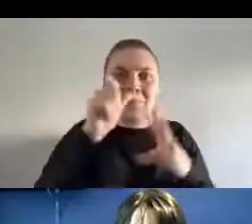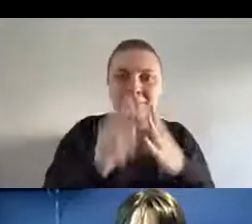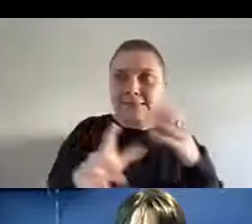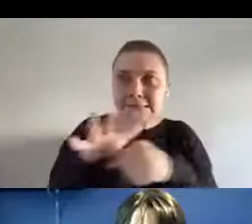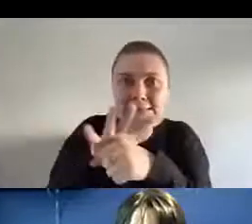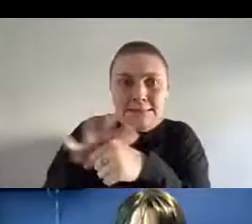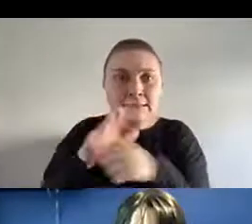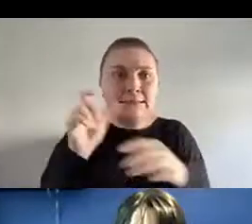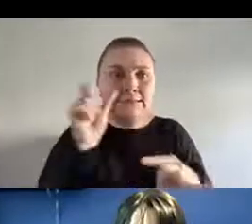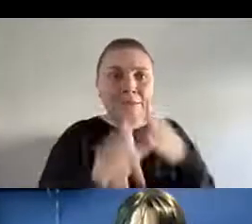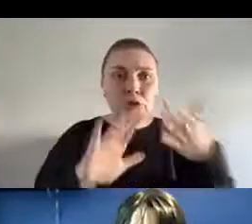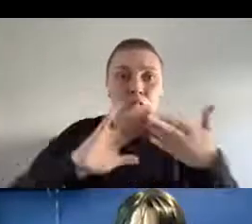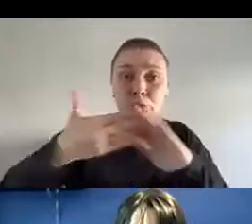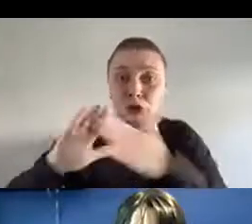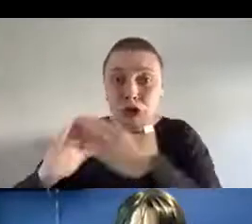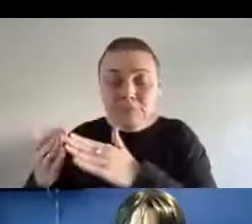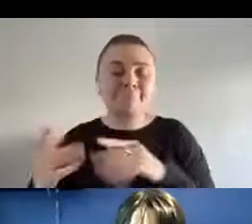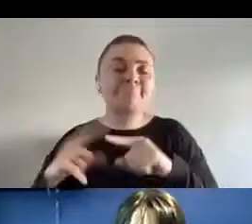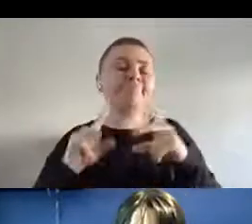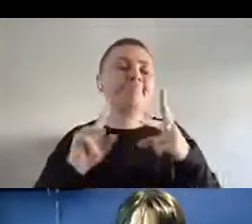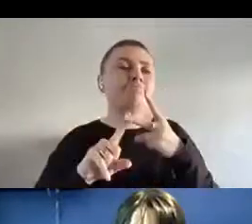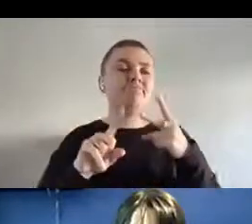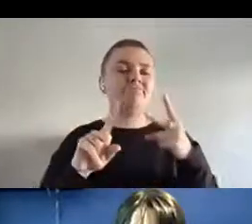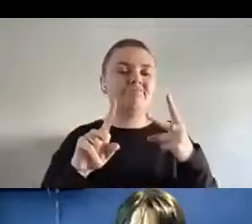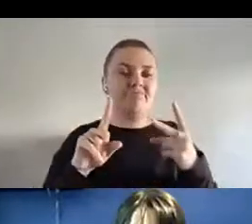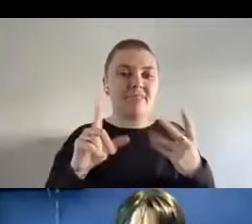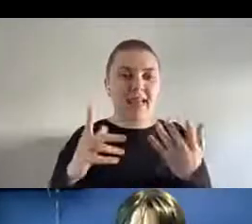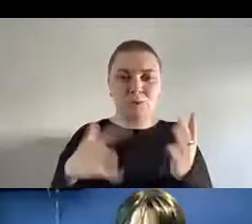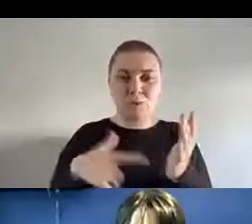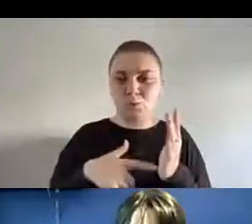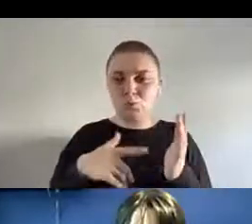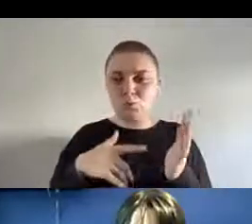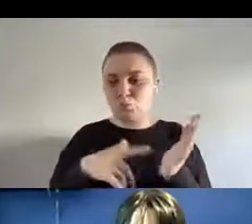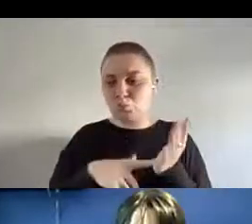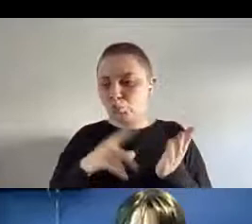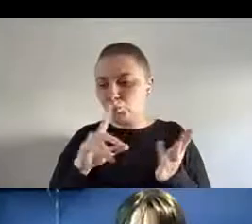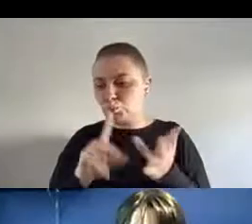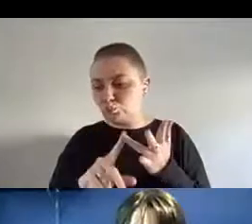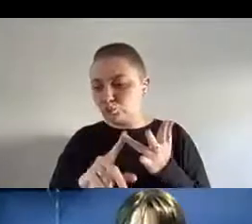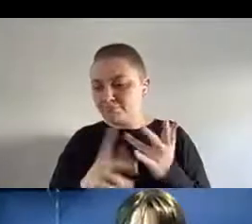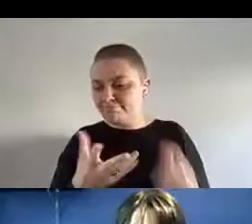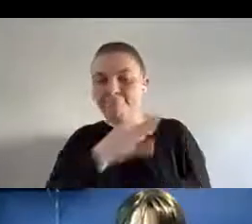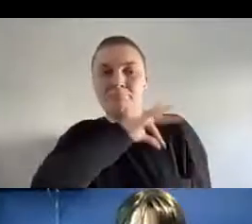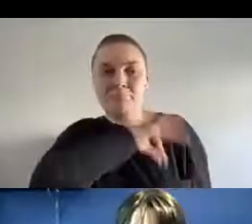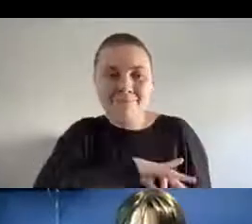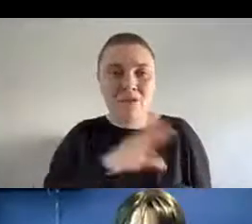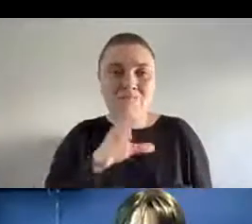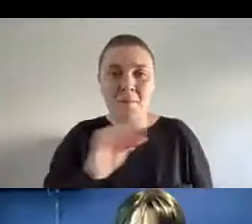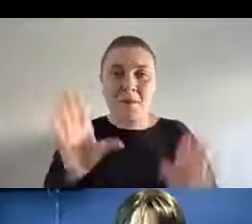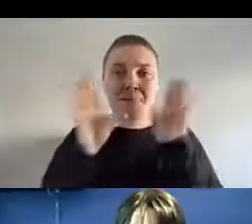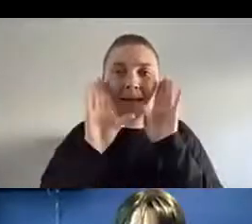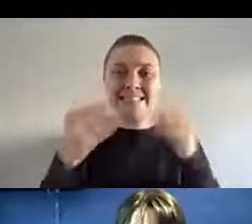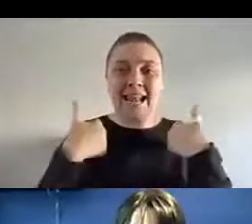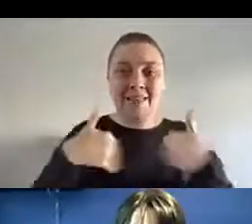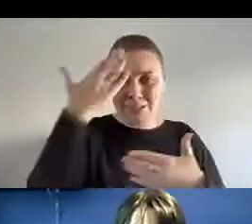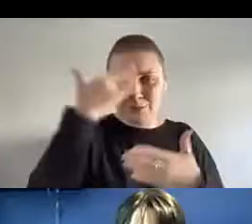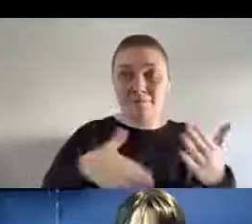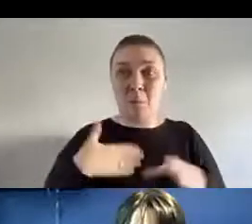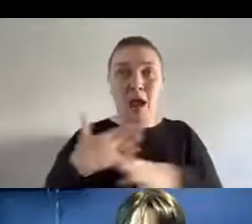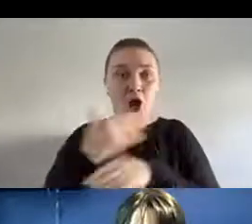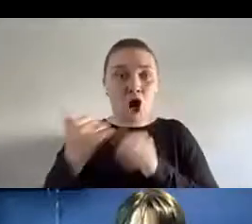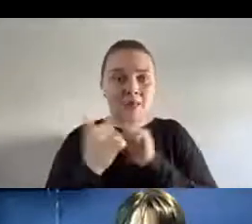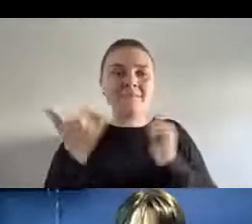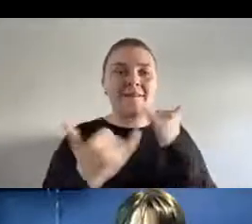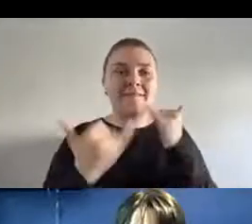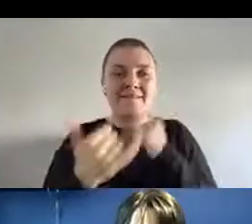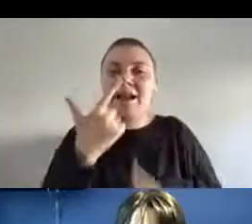disability community, and just to benefit from the amazing lived experience of all my colleagues. I'm very, very lucky to